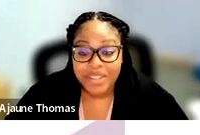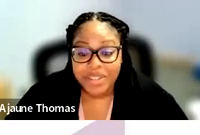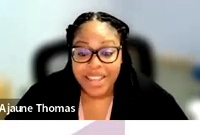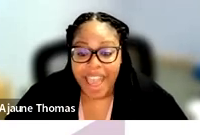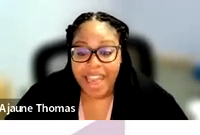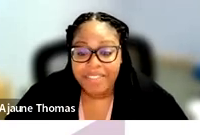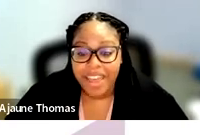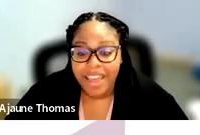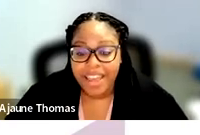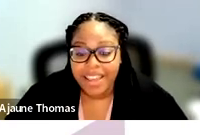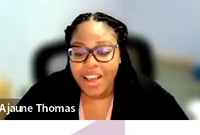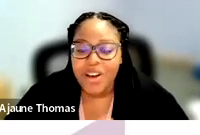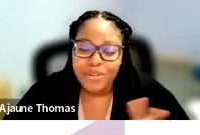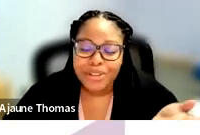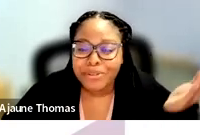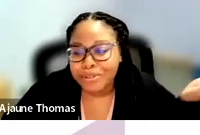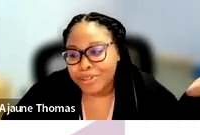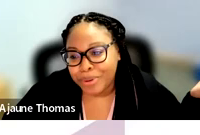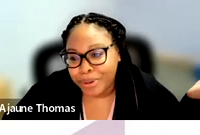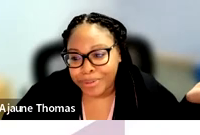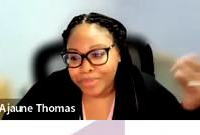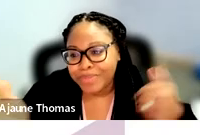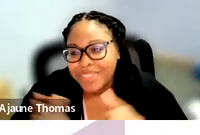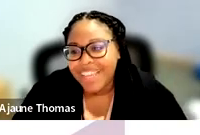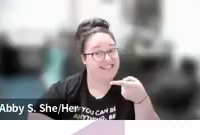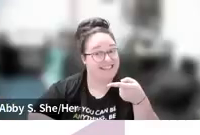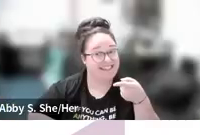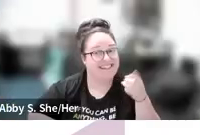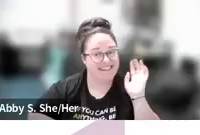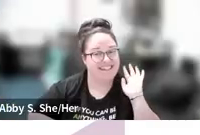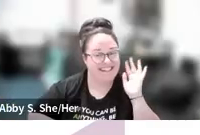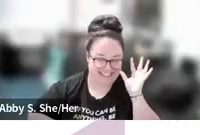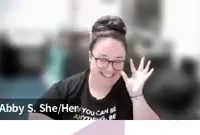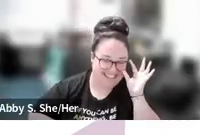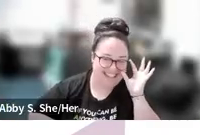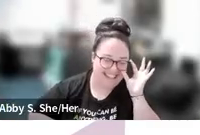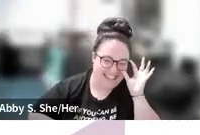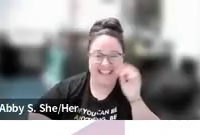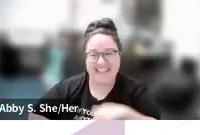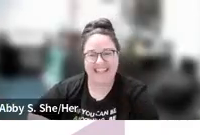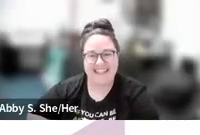Android doesn't really have so Google Duo. Yes.